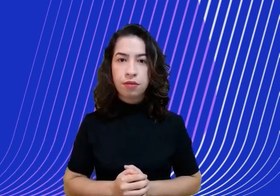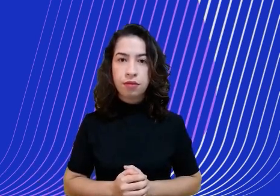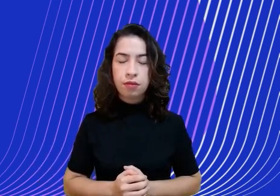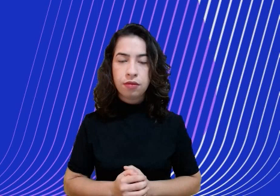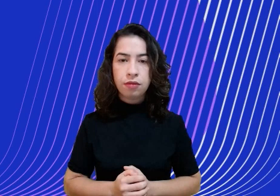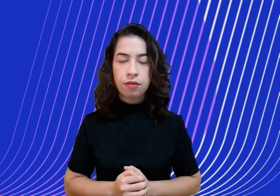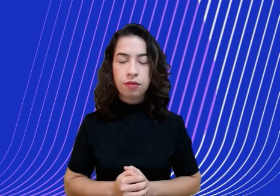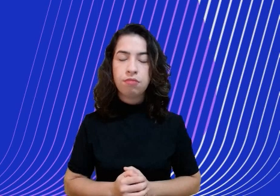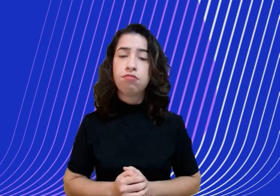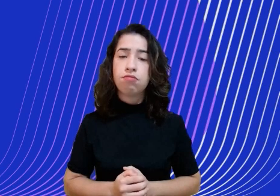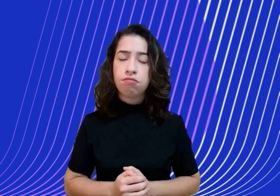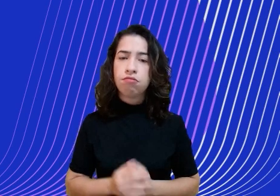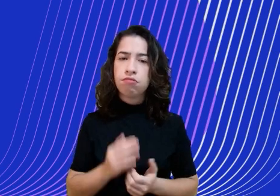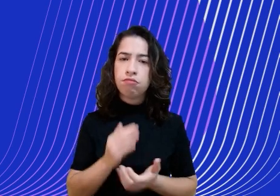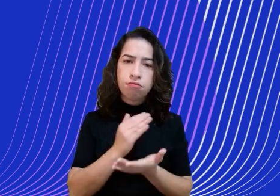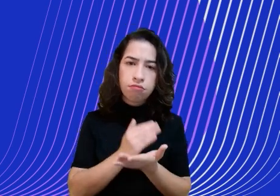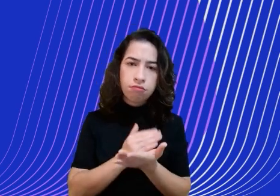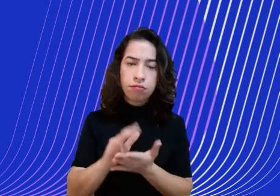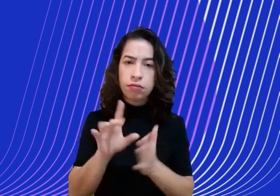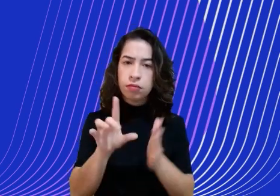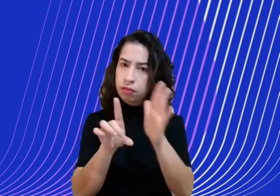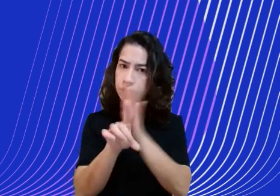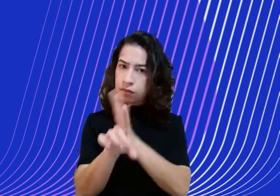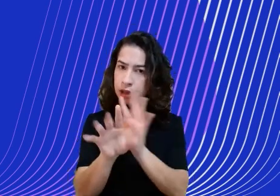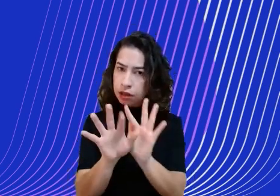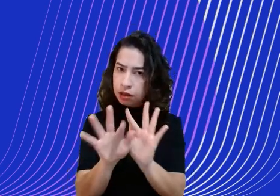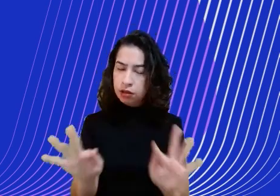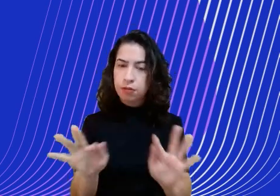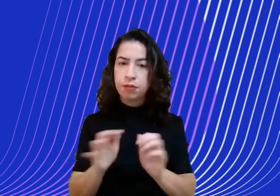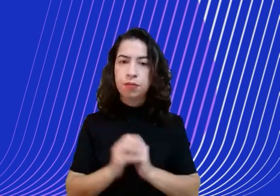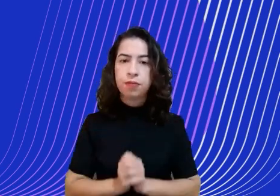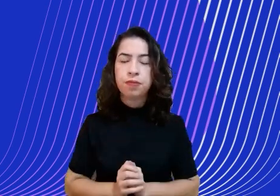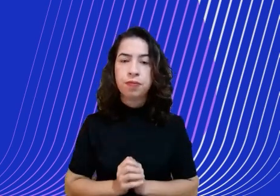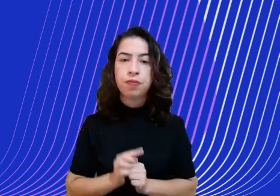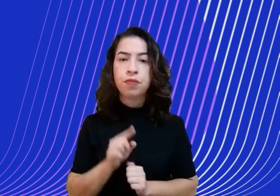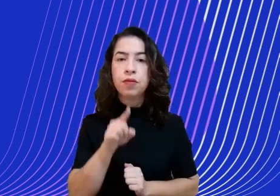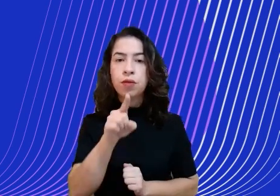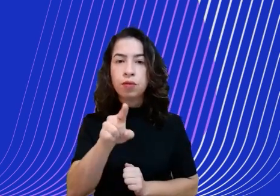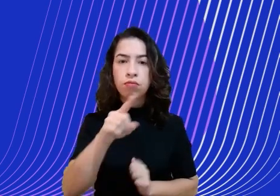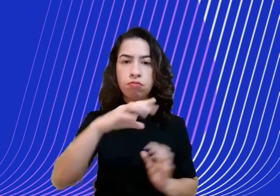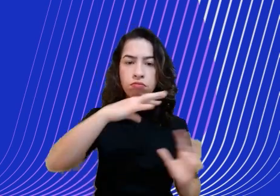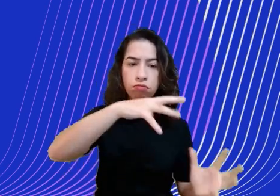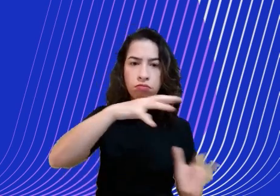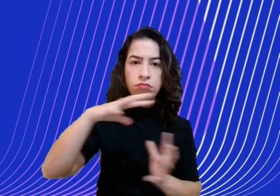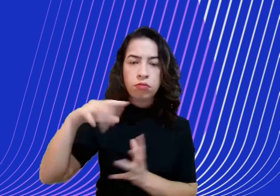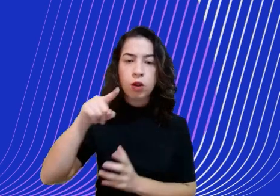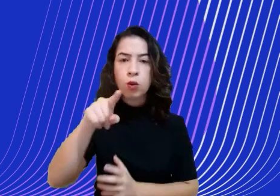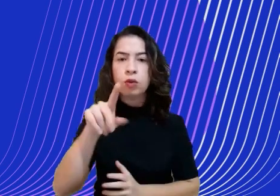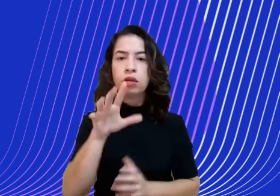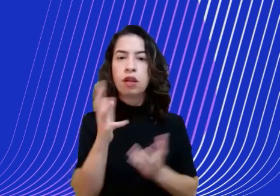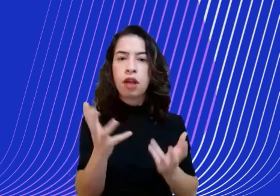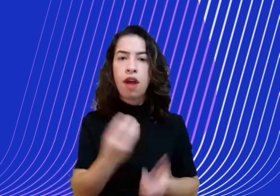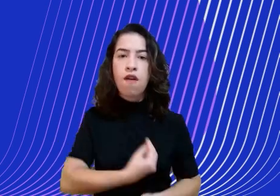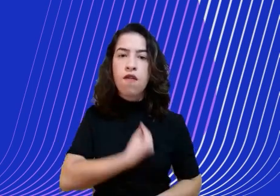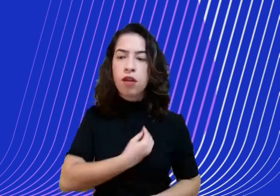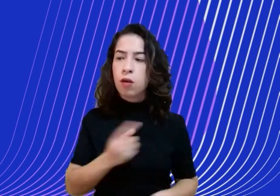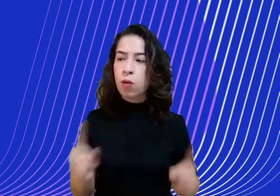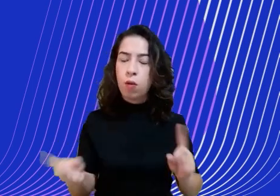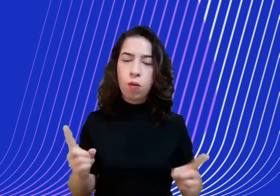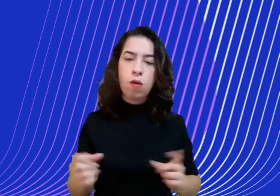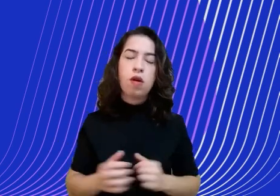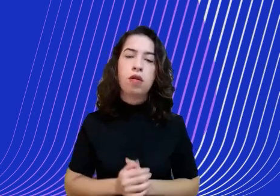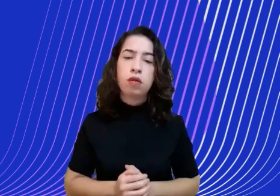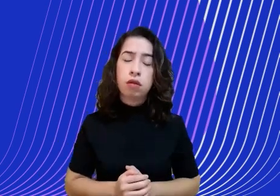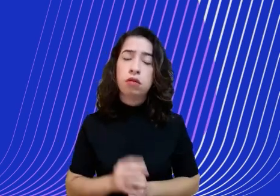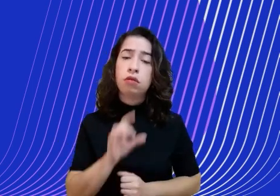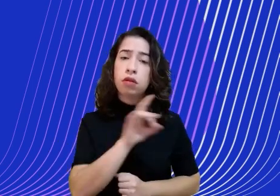So I think that I will start with a basic question, that is, in which planet do you want to live? I think that each one of us has